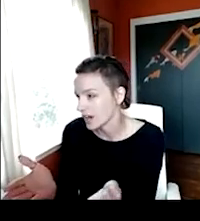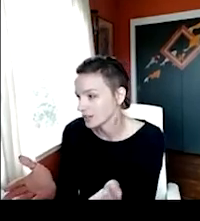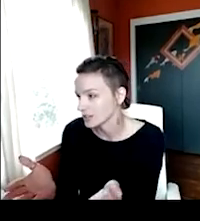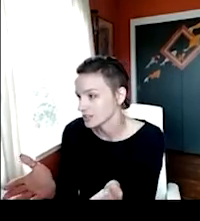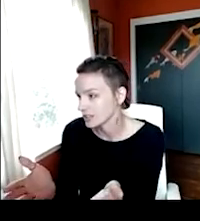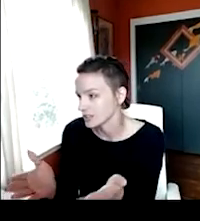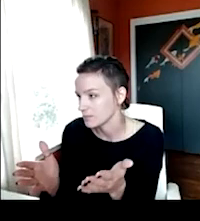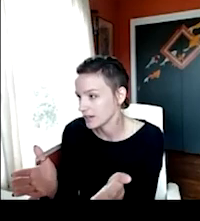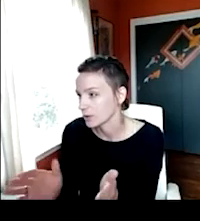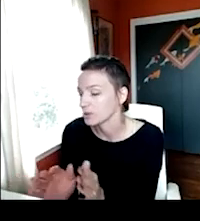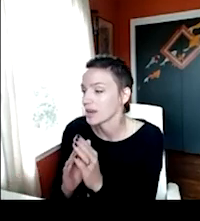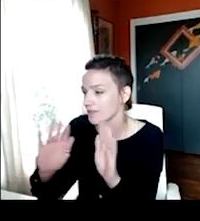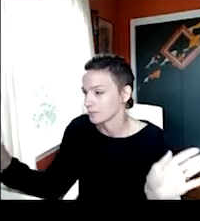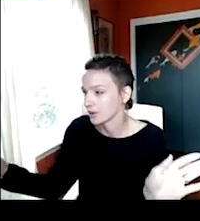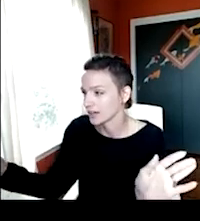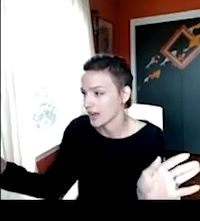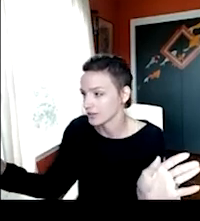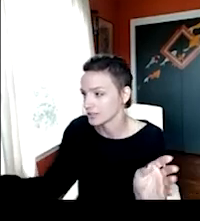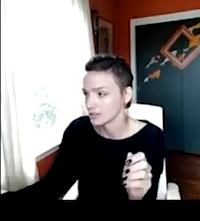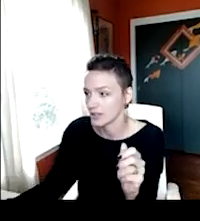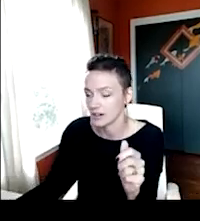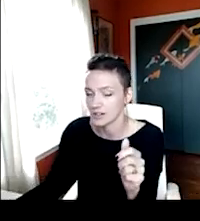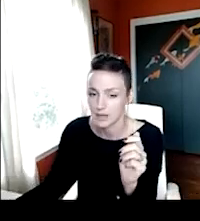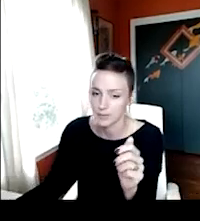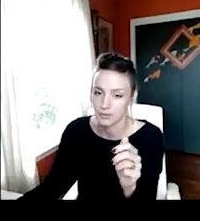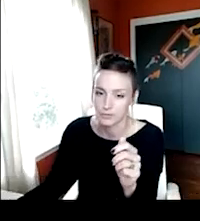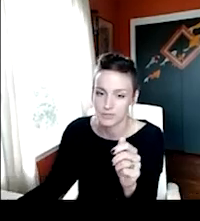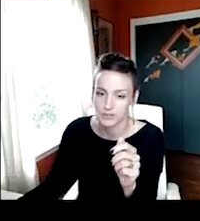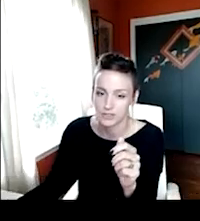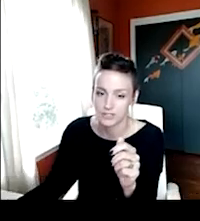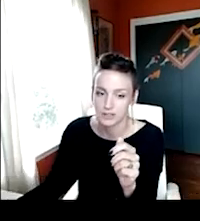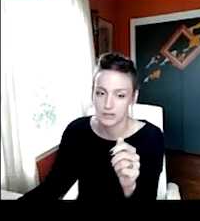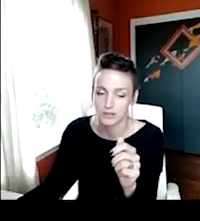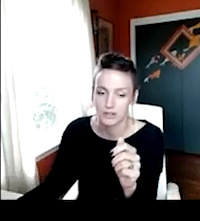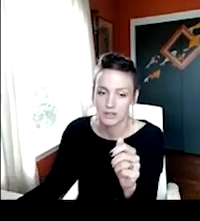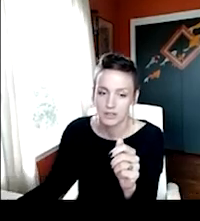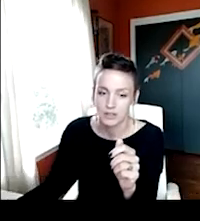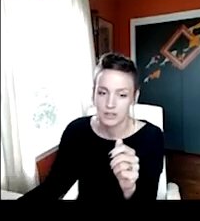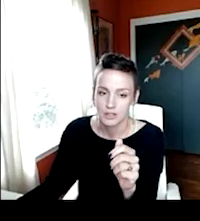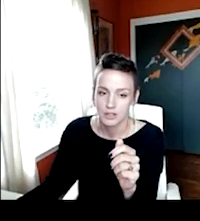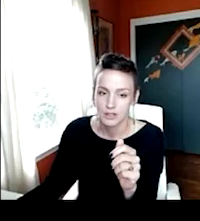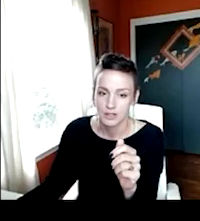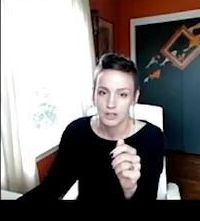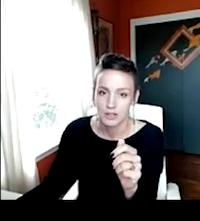the challenge in the main room and then have them break out into their separate rooms if you need to.